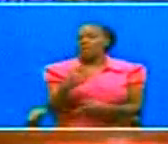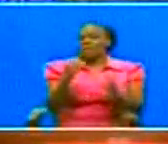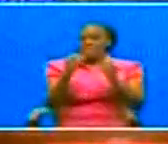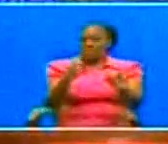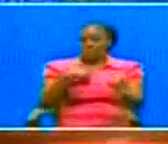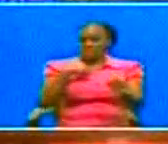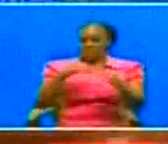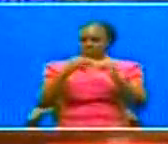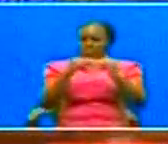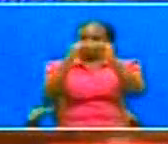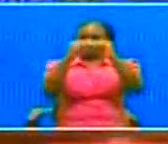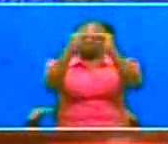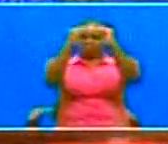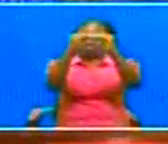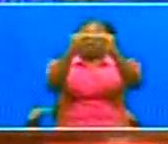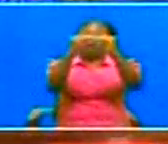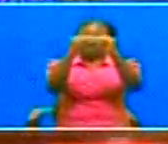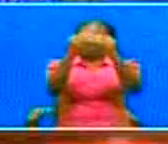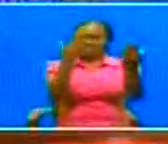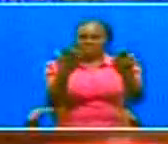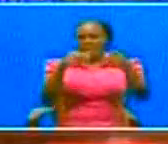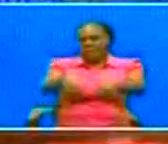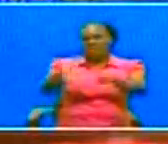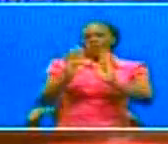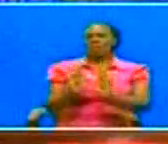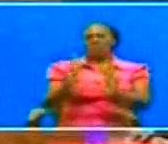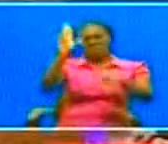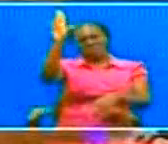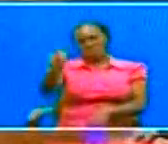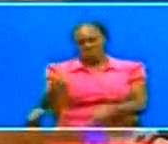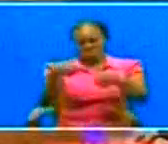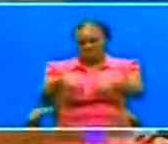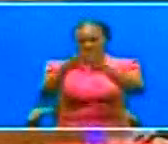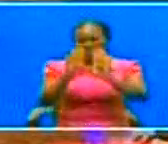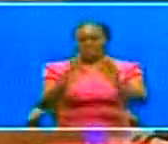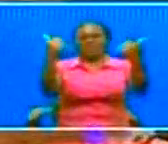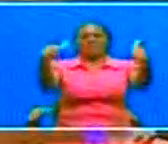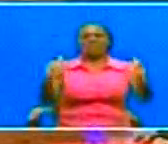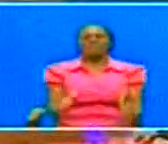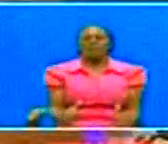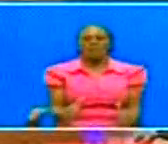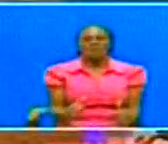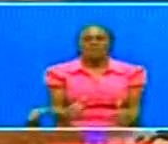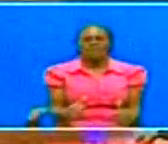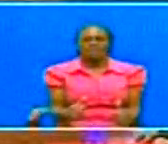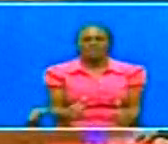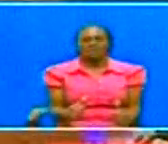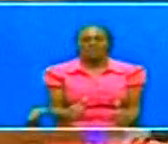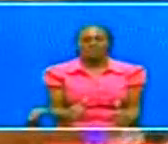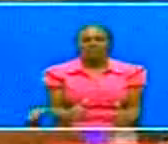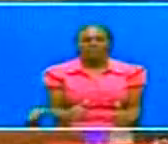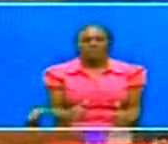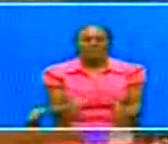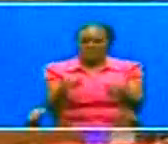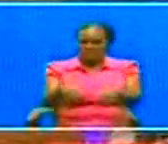to advance, I'm going to have to give it up? No, I've never had that feeling. If I